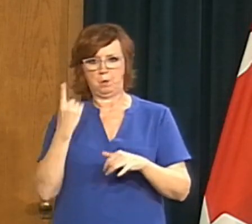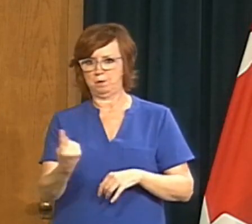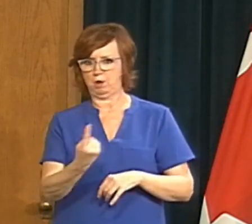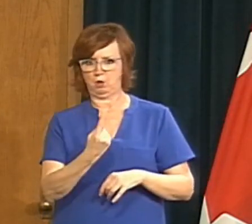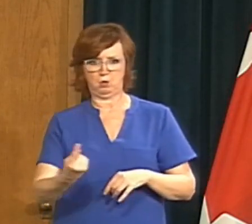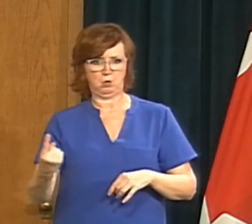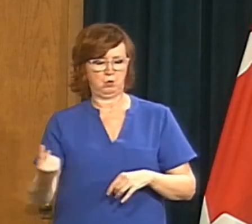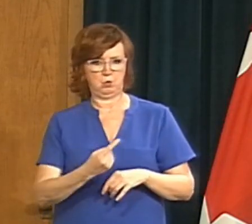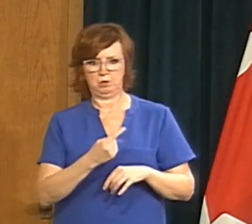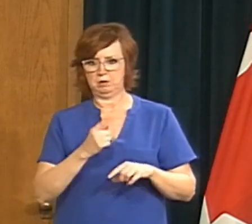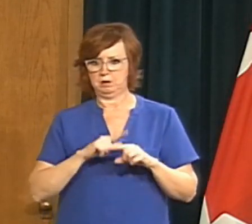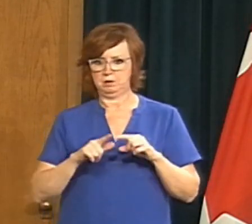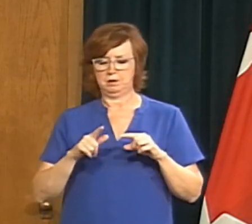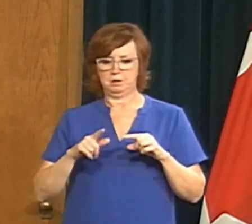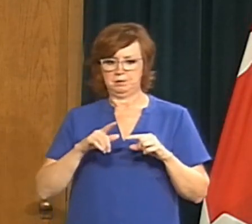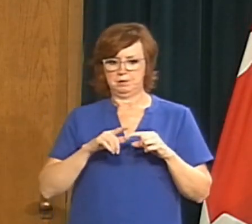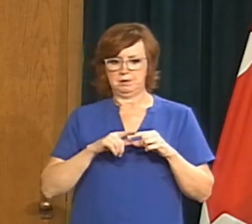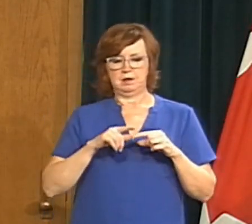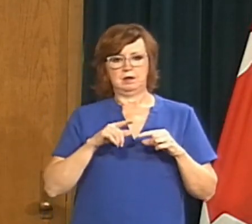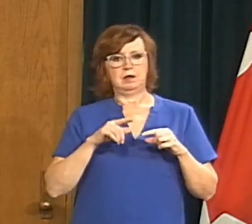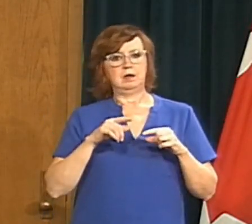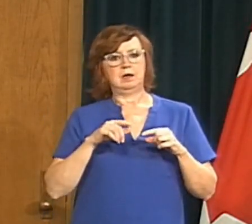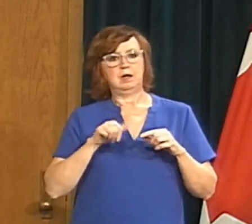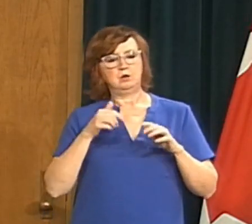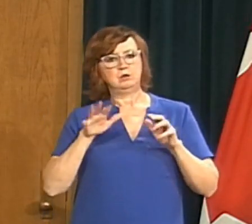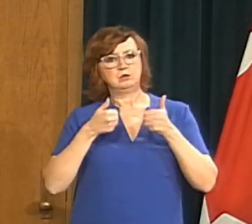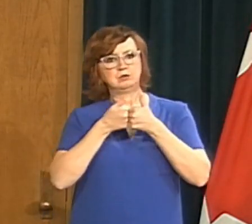still limited capacity with 8 kids per room?